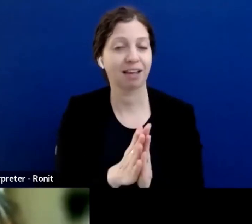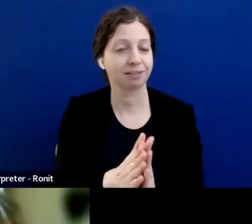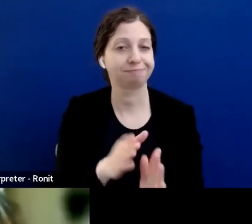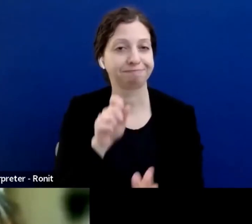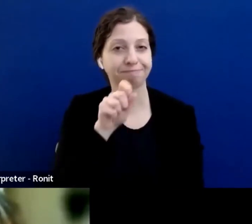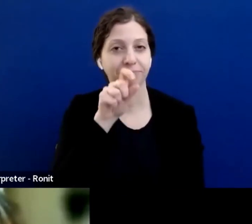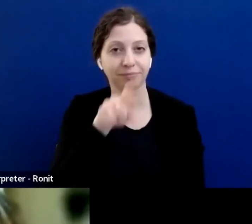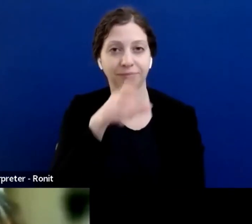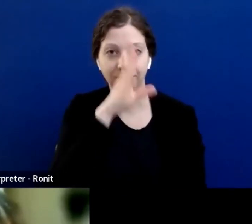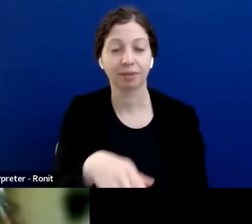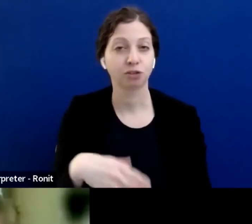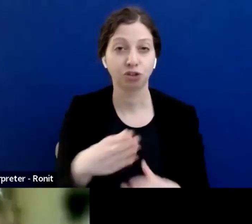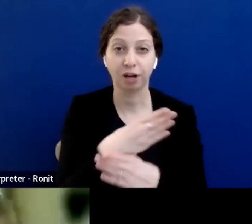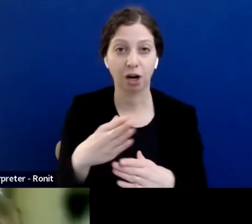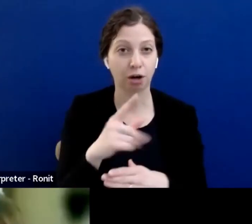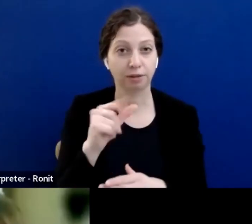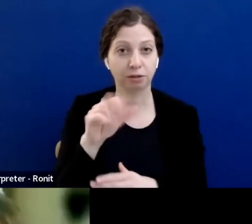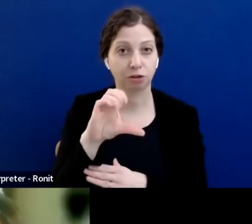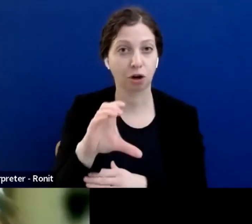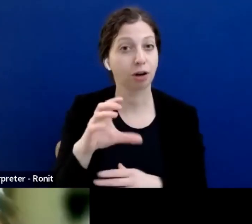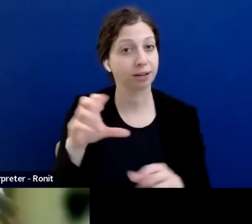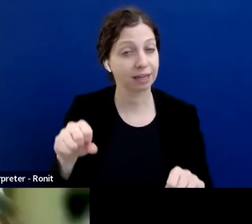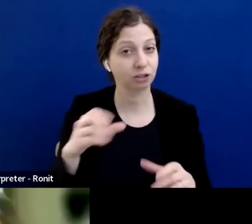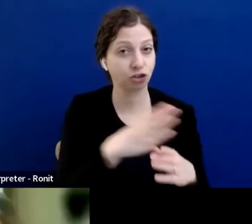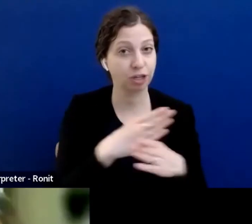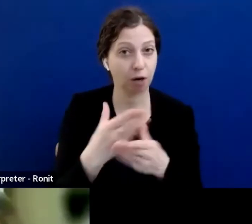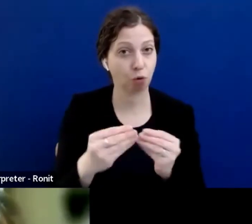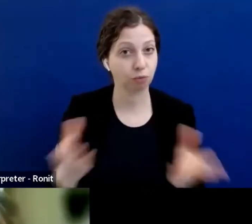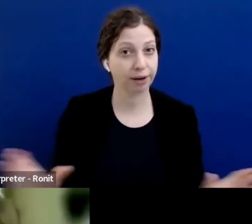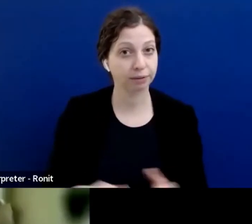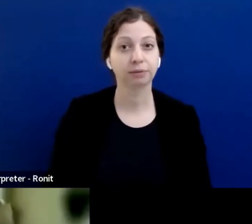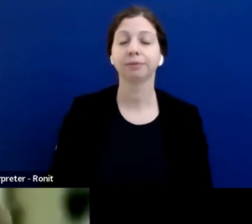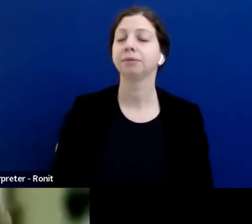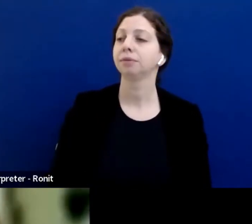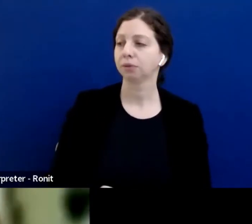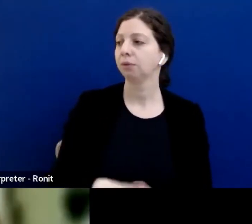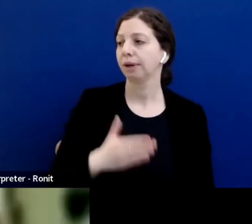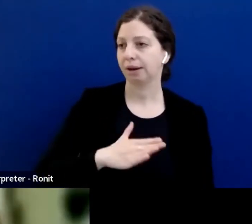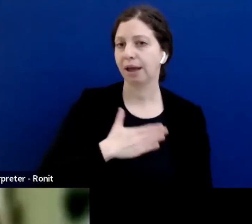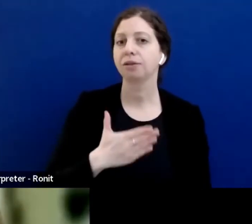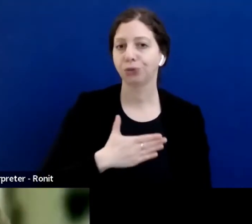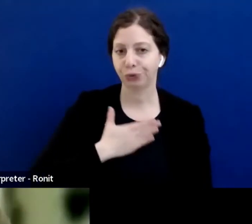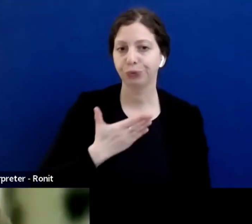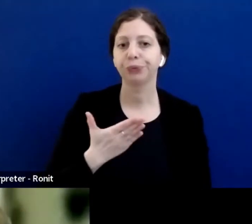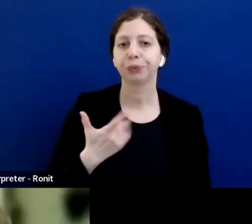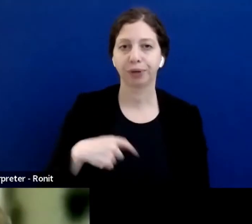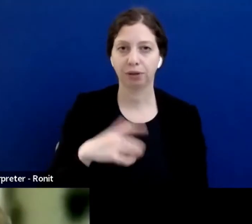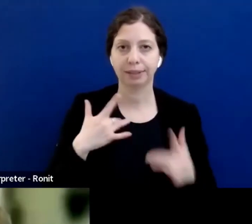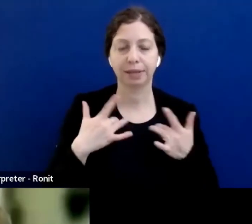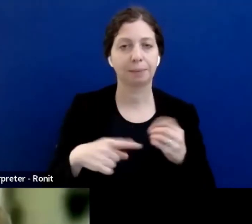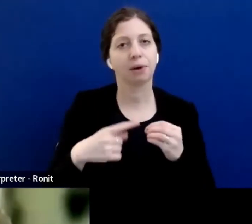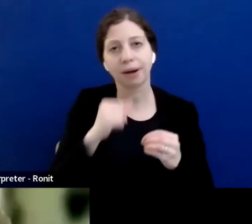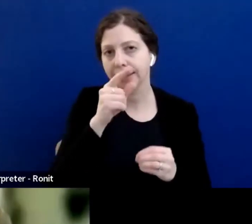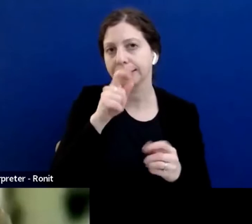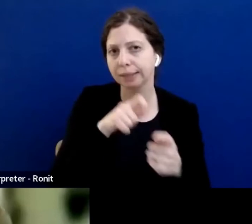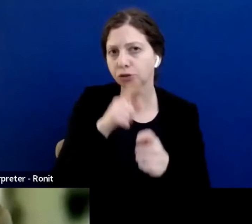us at the TARC so we can share widely? We would be glad to. We're excited about, we're not exactly sure when we're